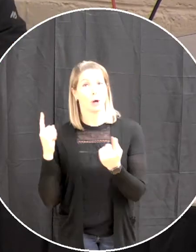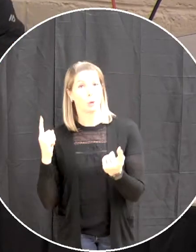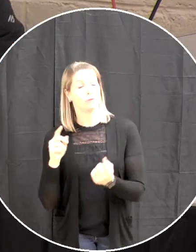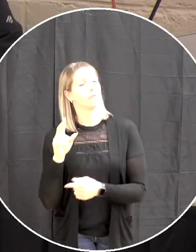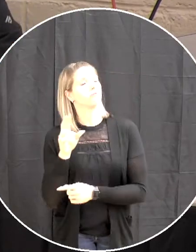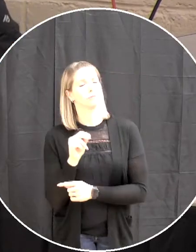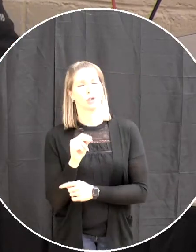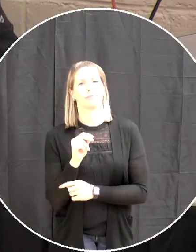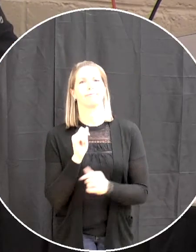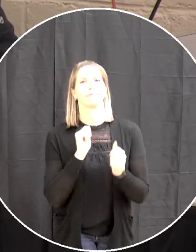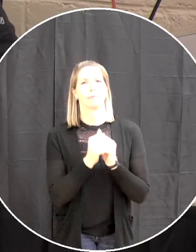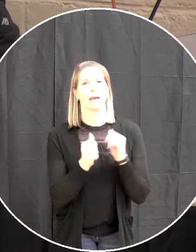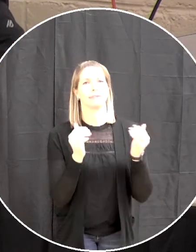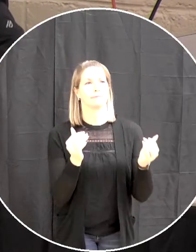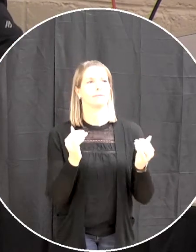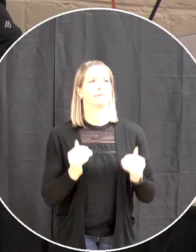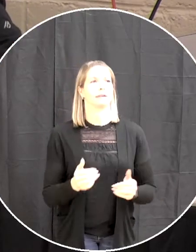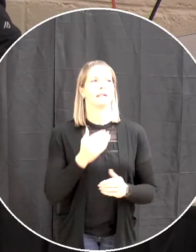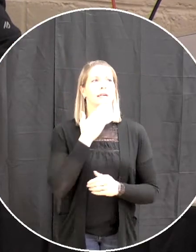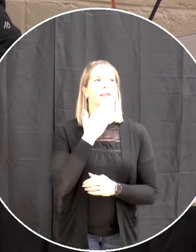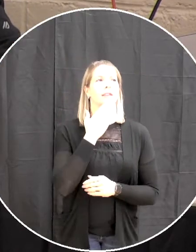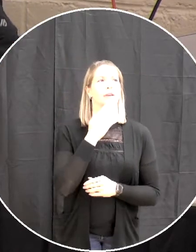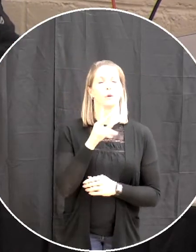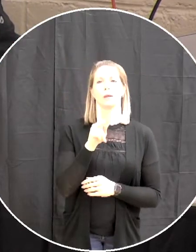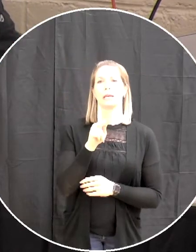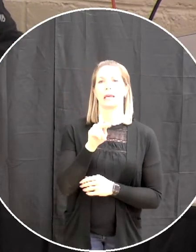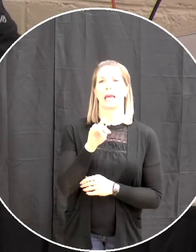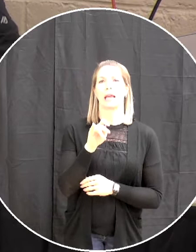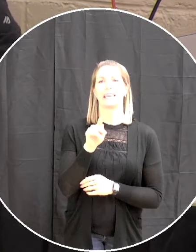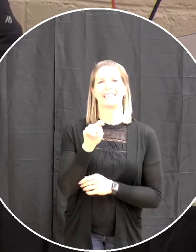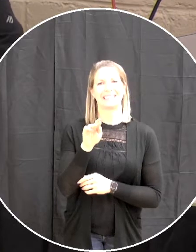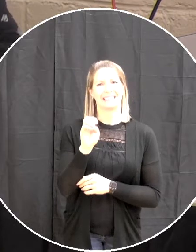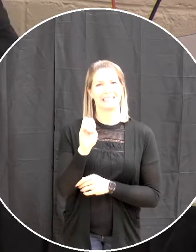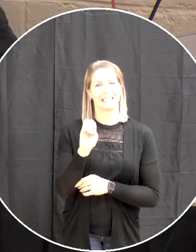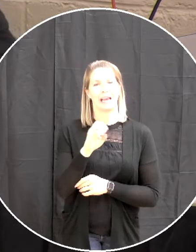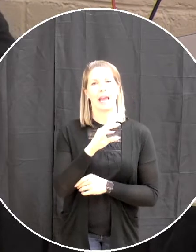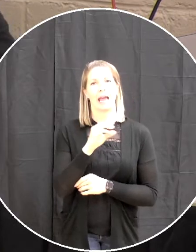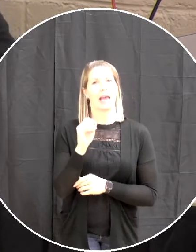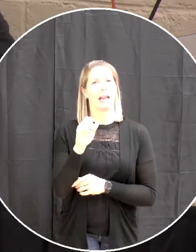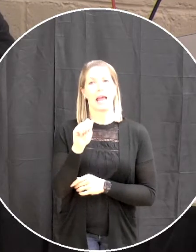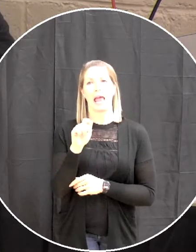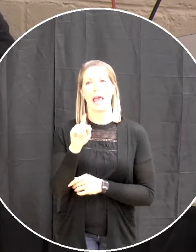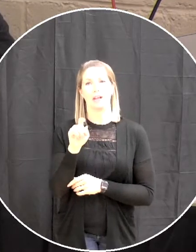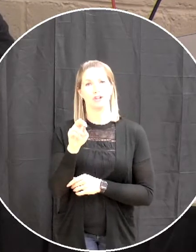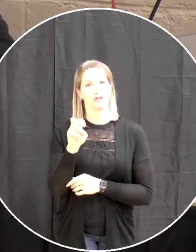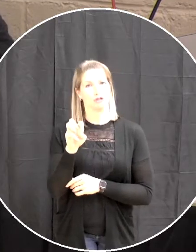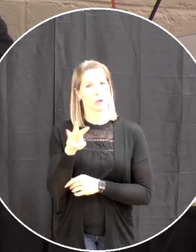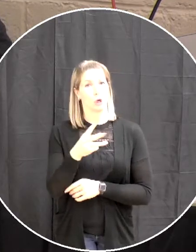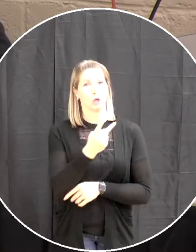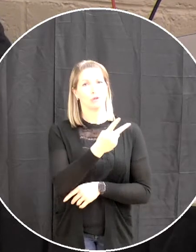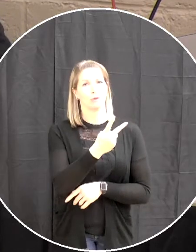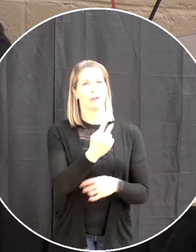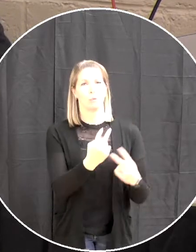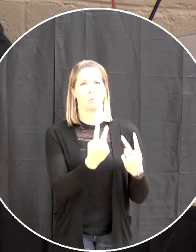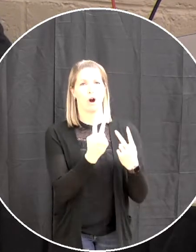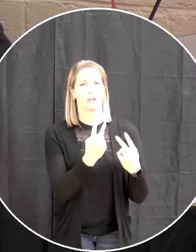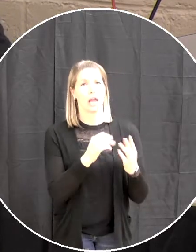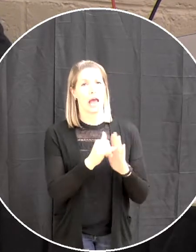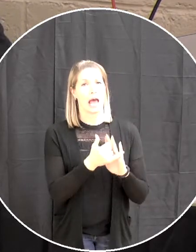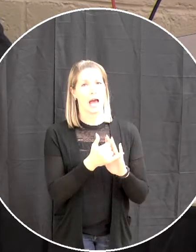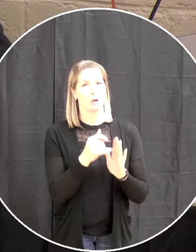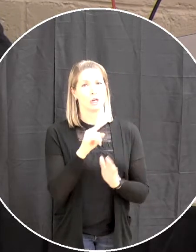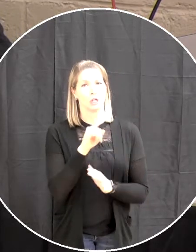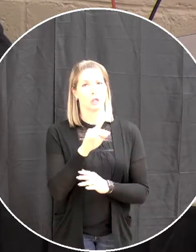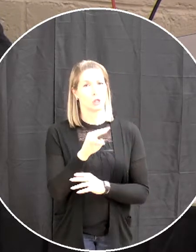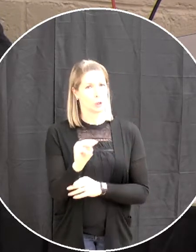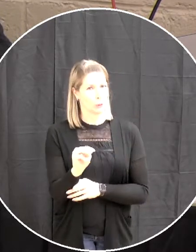and Andrew St. George for taking the time today to plug in through Zoom in a safe way to deal with the auditing